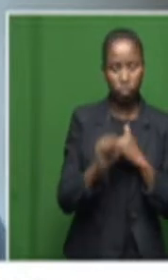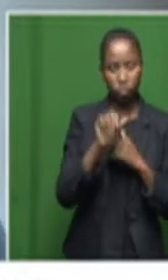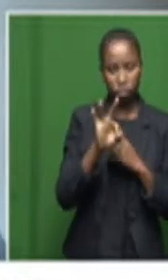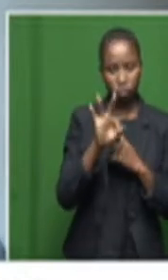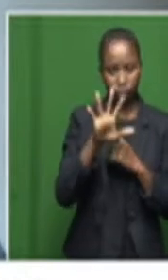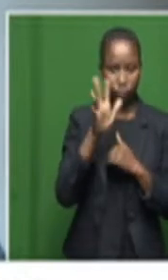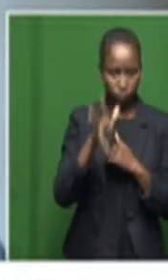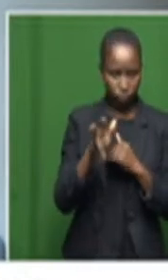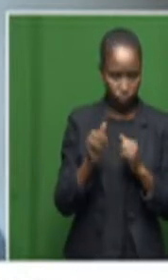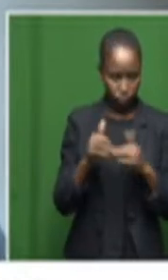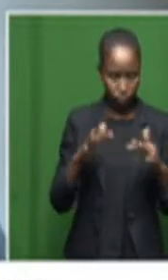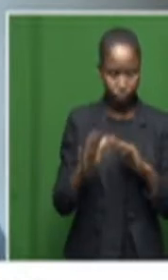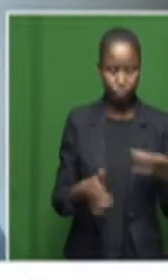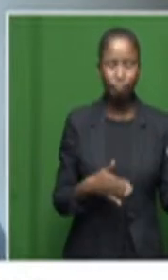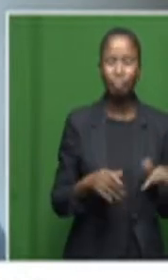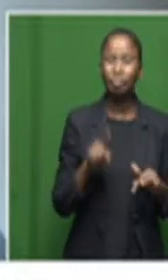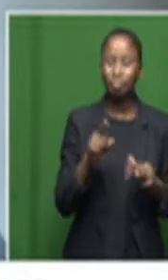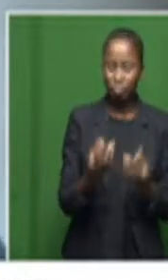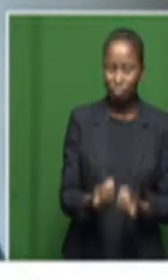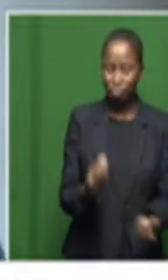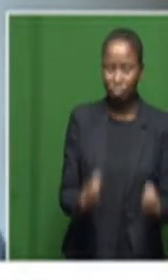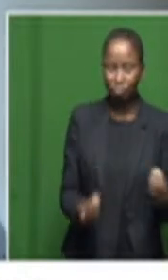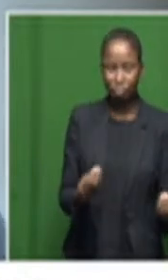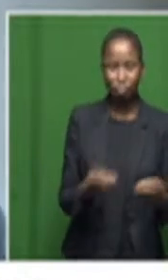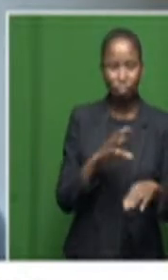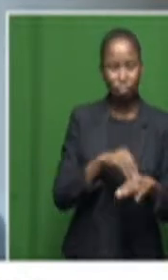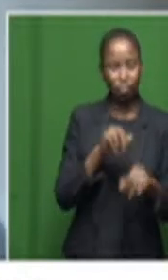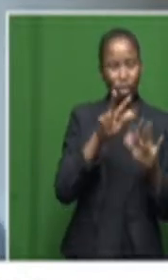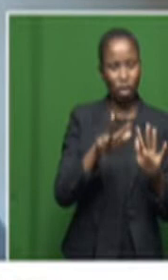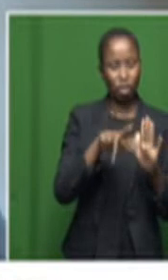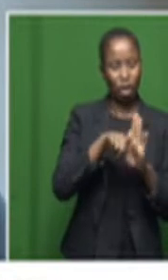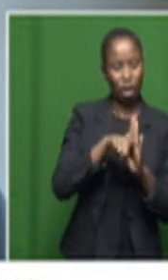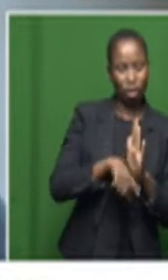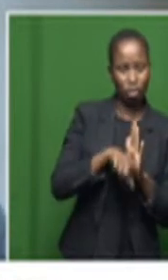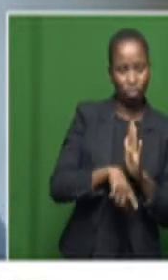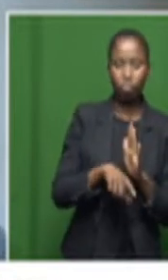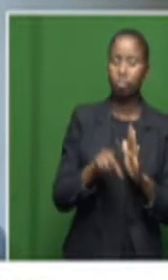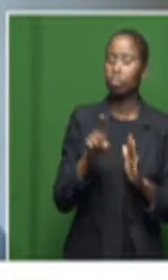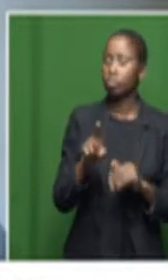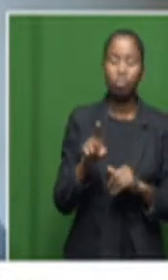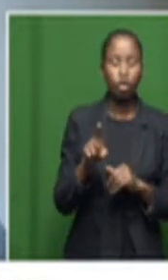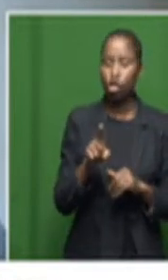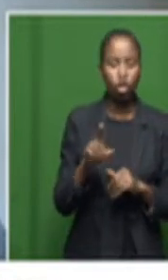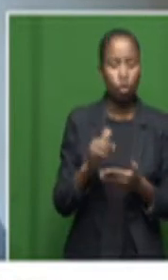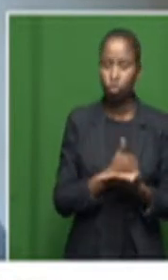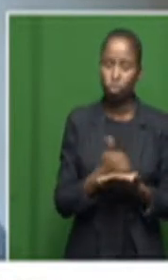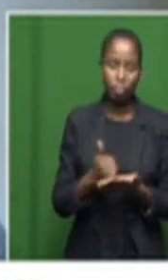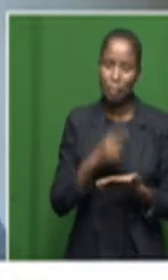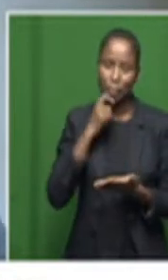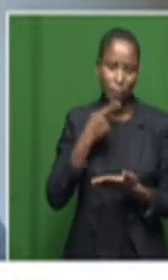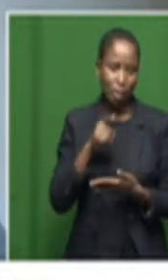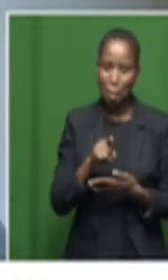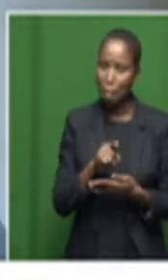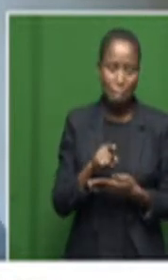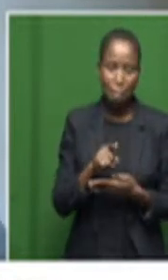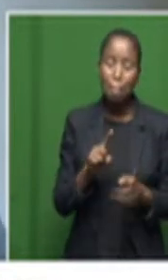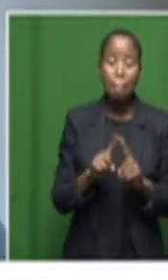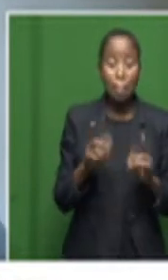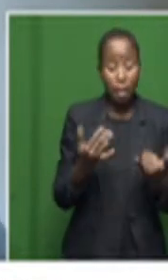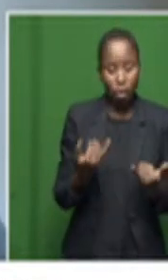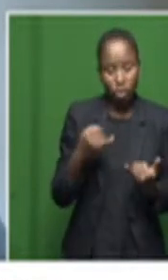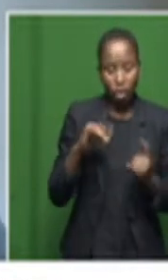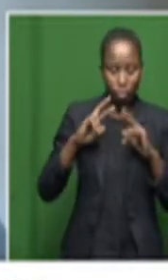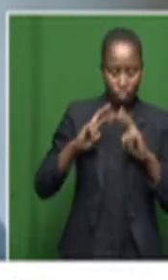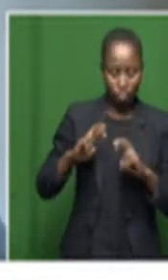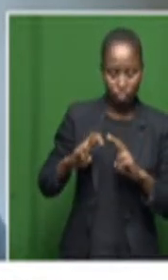The question about children under the age of 18, our vaccines are not registered for use in children, but there are studies that are being